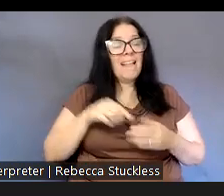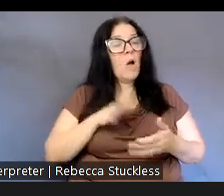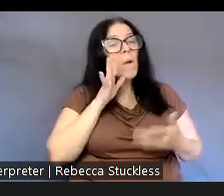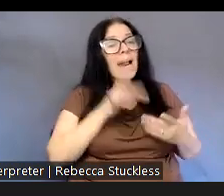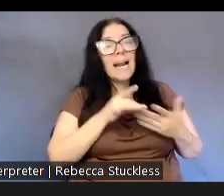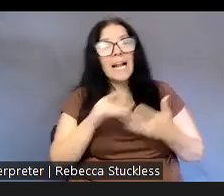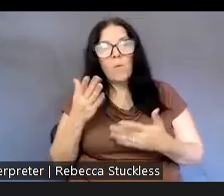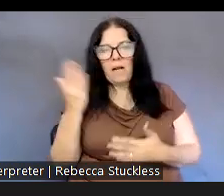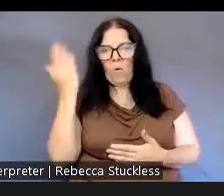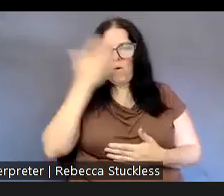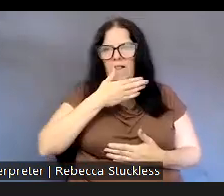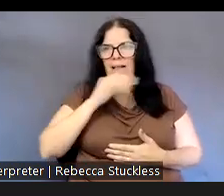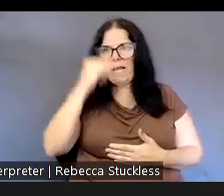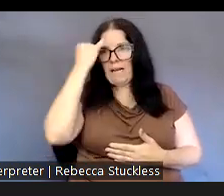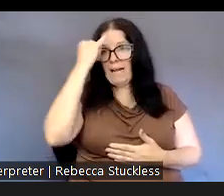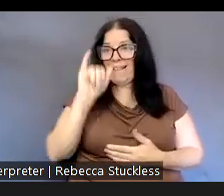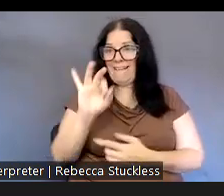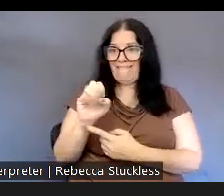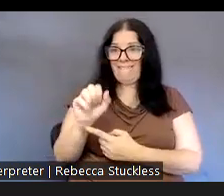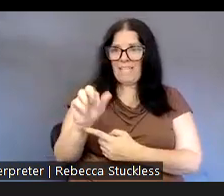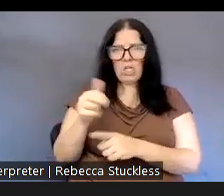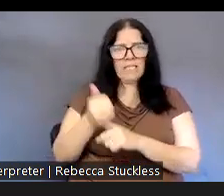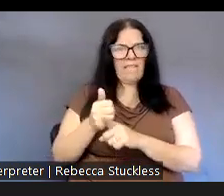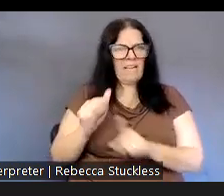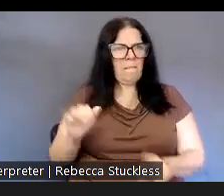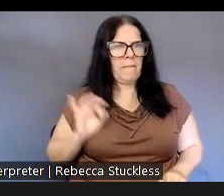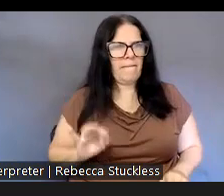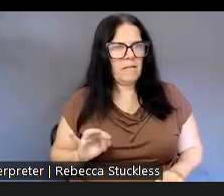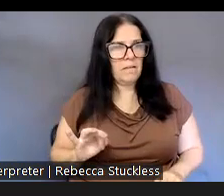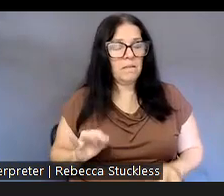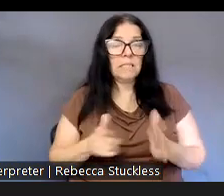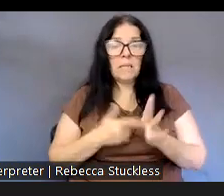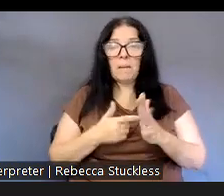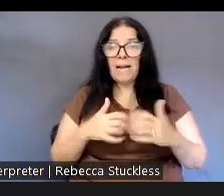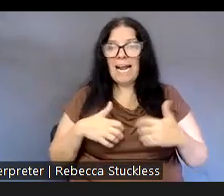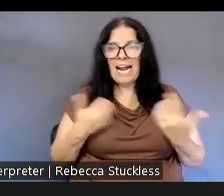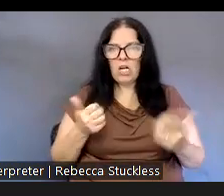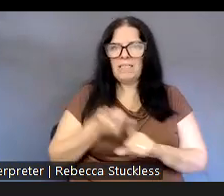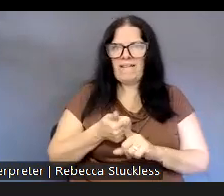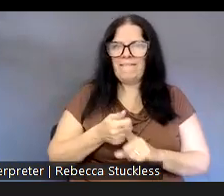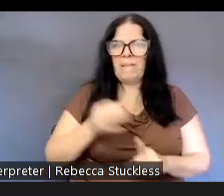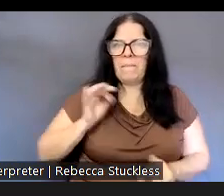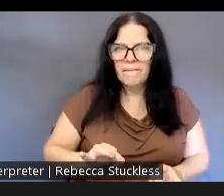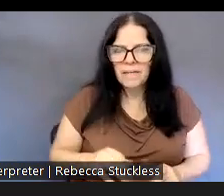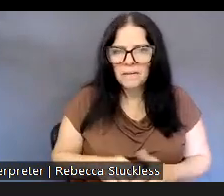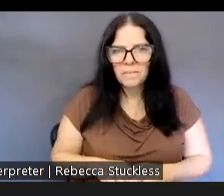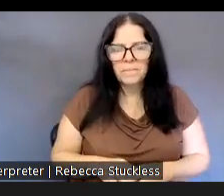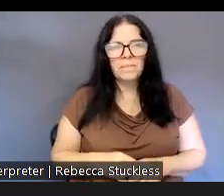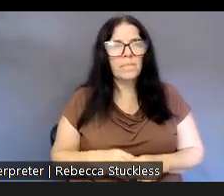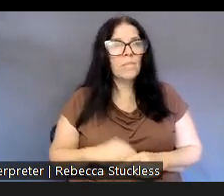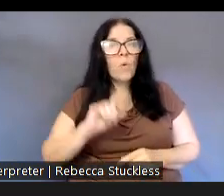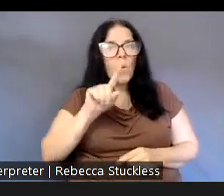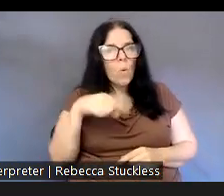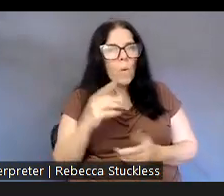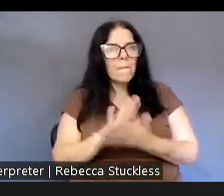fear is useful, sometimes anger is useful. They're only problems